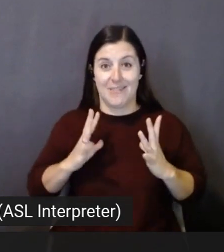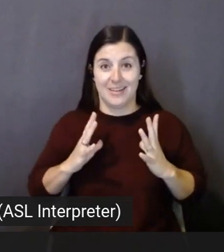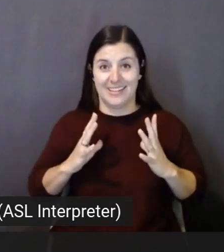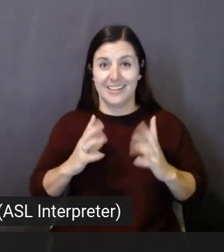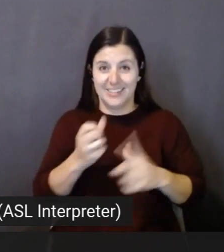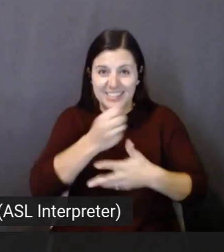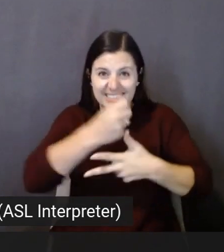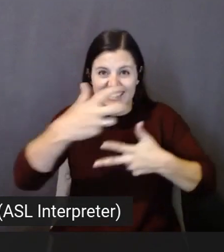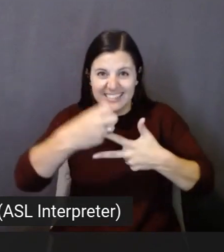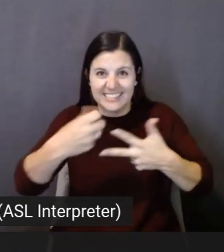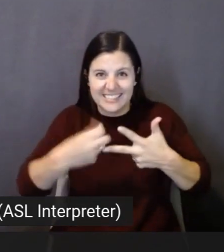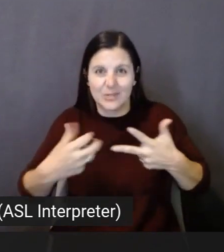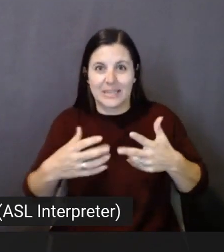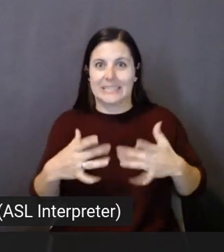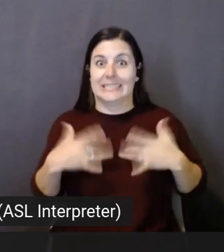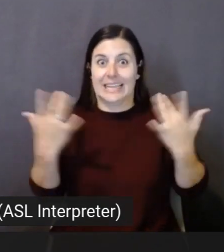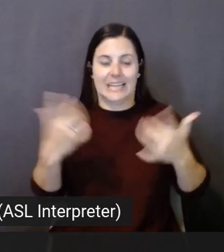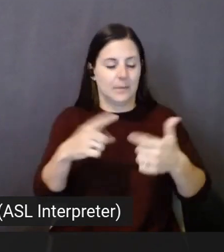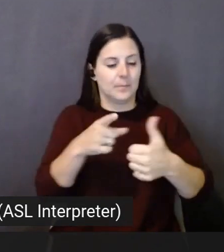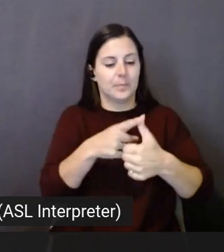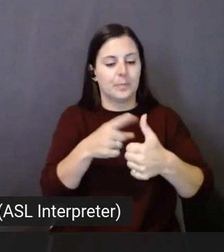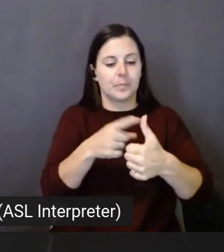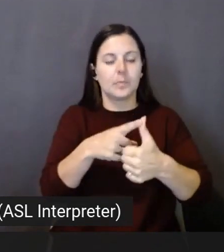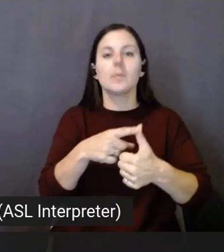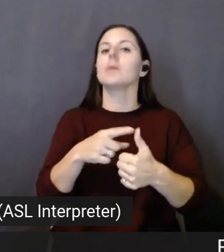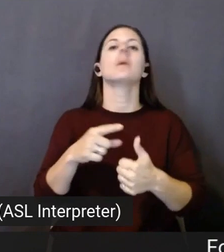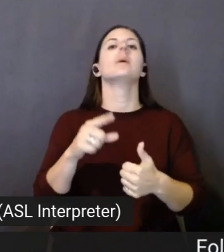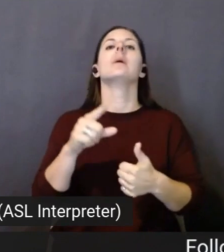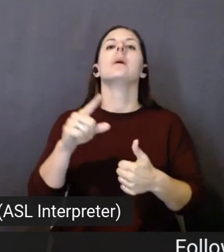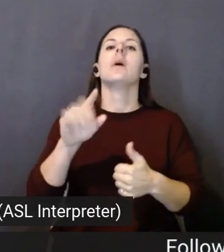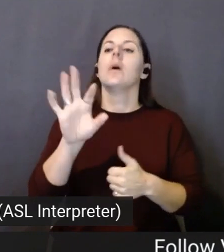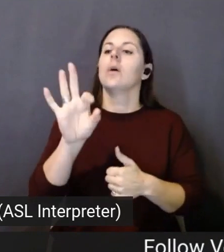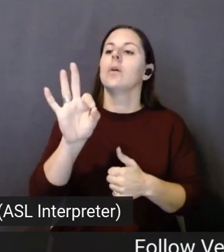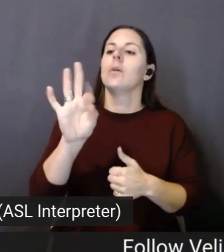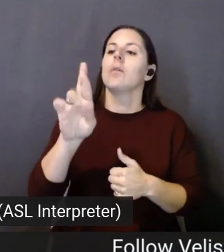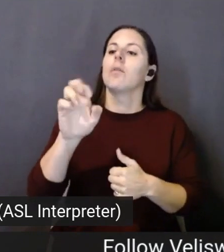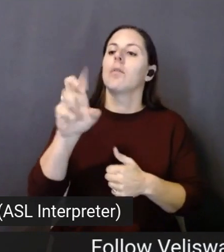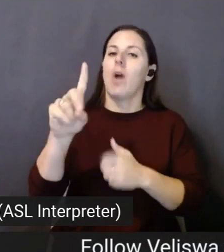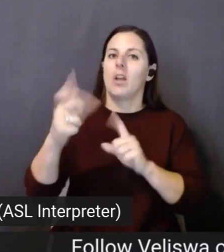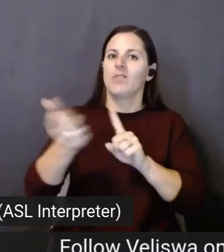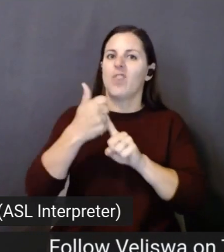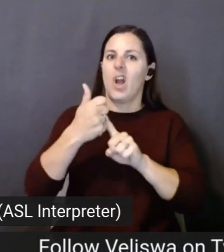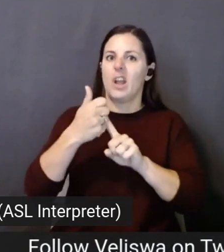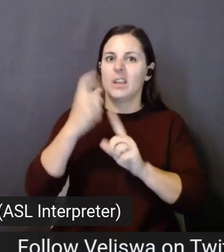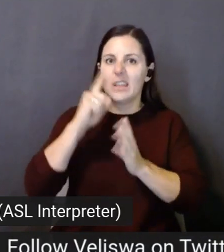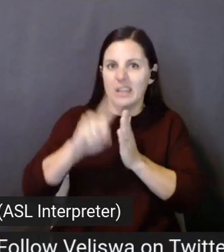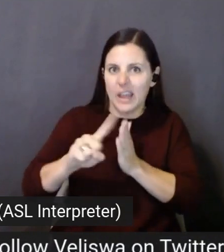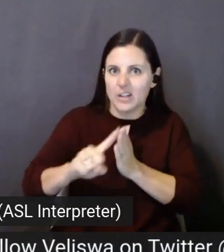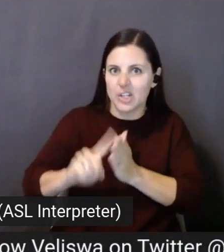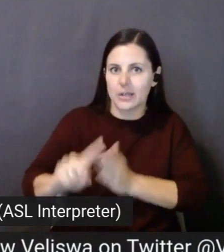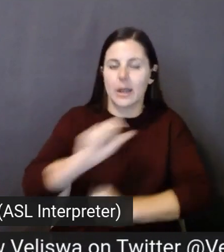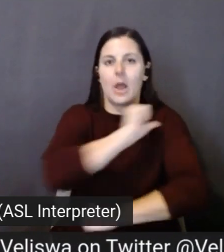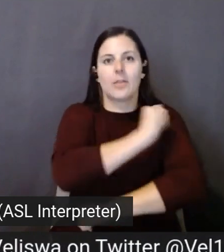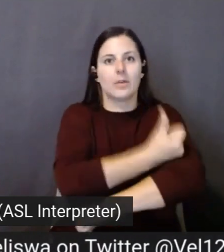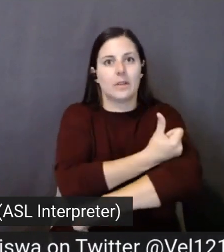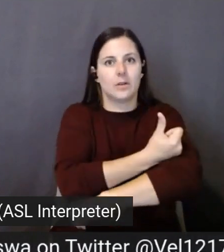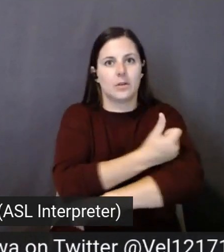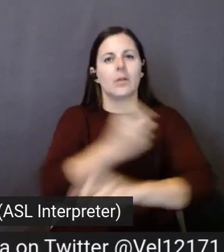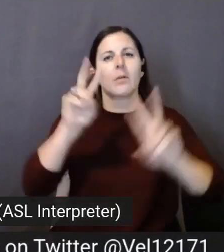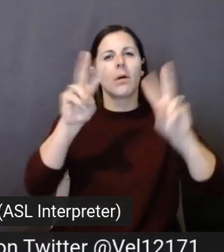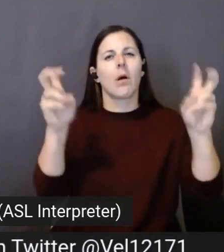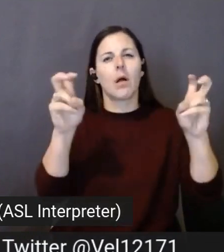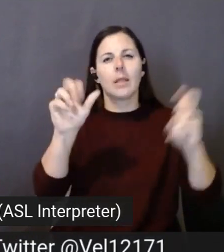share with everyone. So the first one is fraud detection and authorization, which we call Amazon Connect Voice